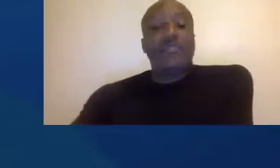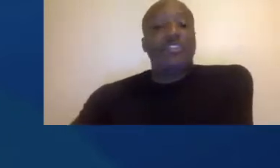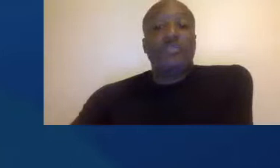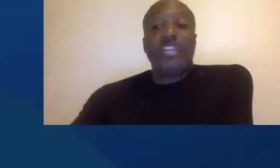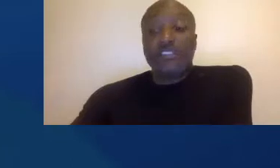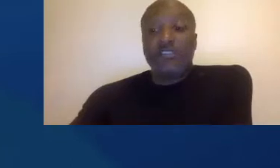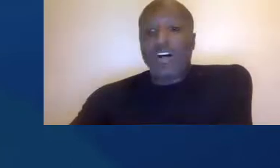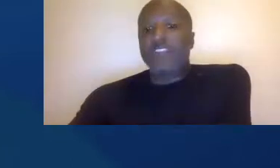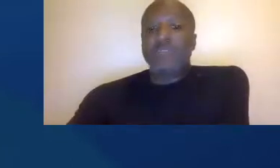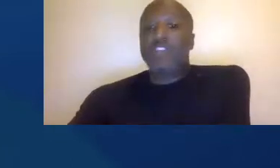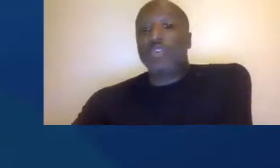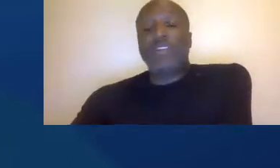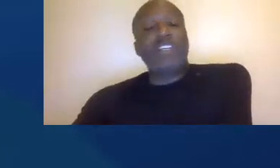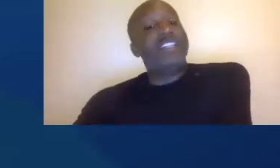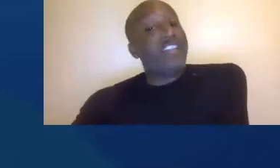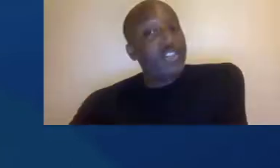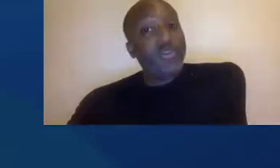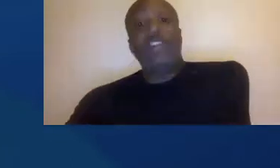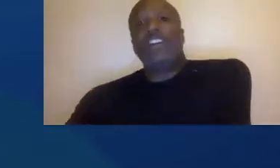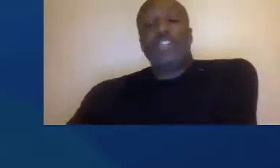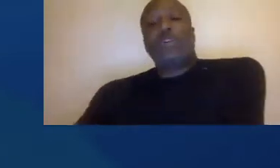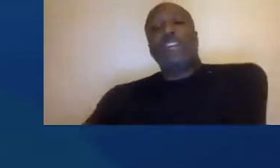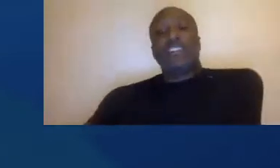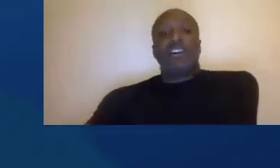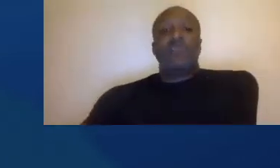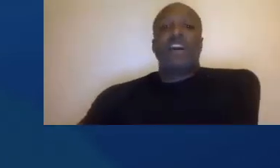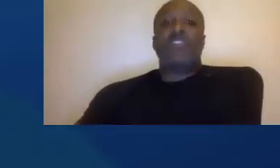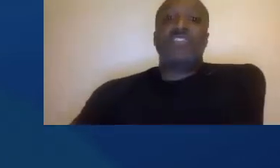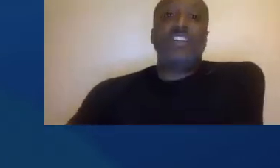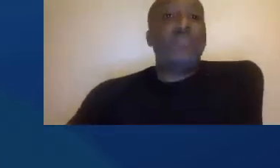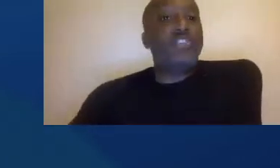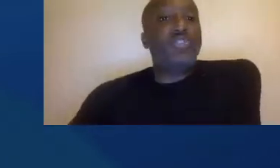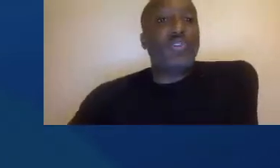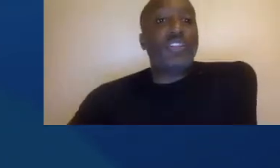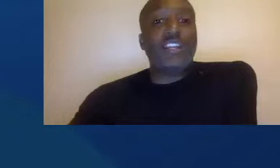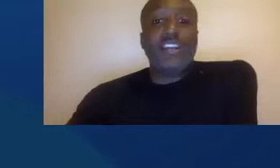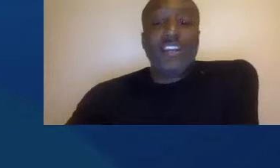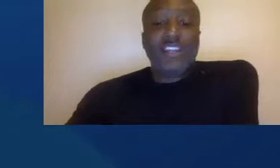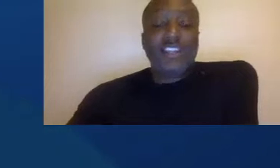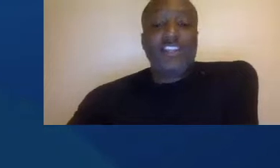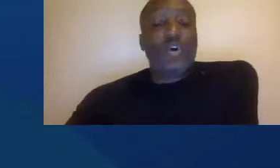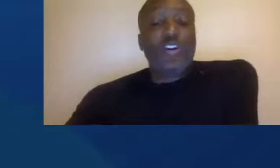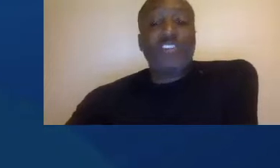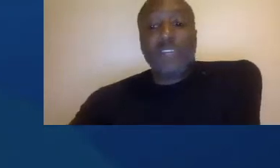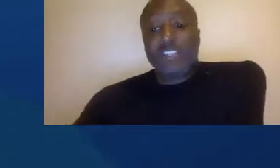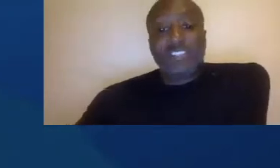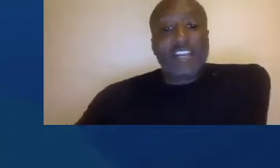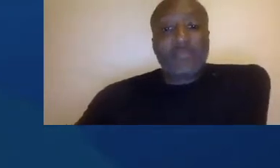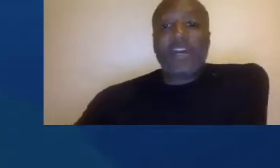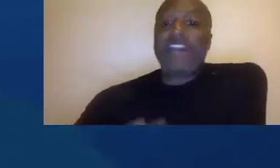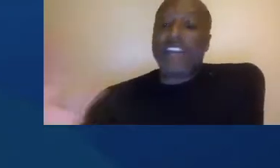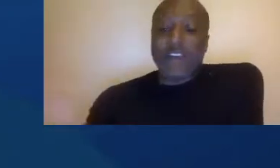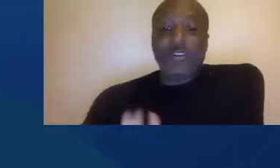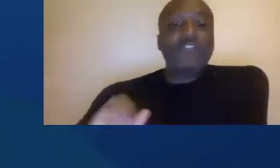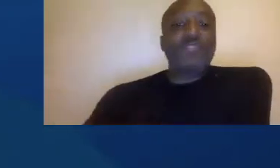need for people to be involved to make sure that we can continue to protect our democracy and make sure that the Orange Menace does not